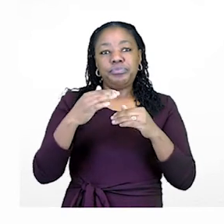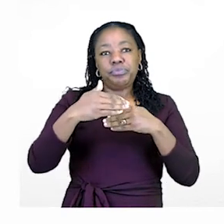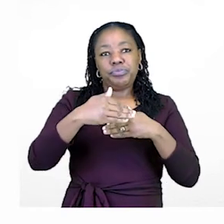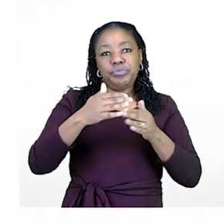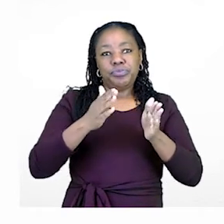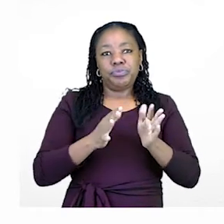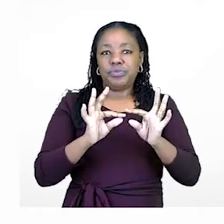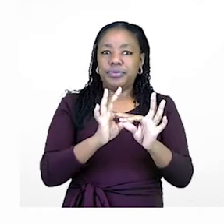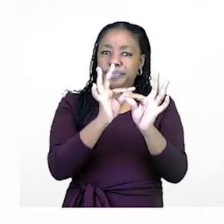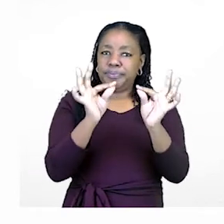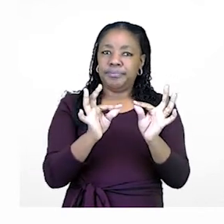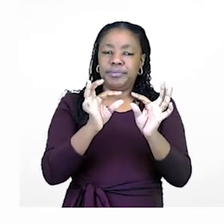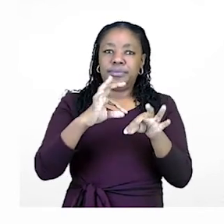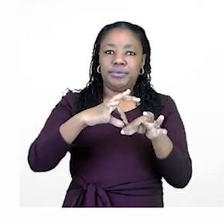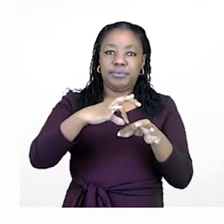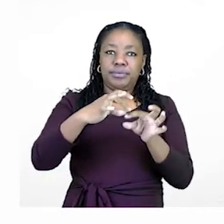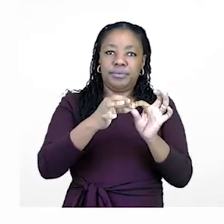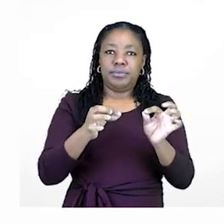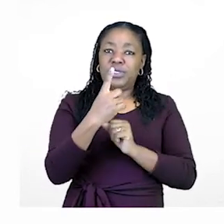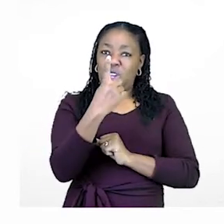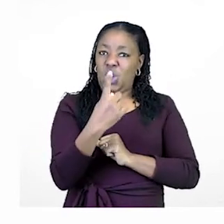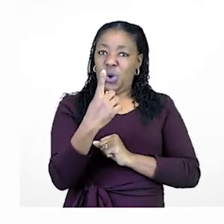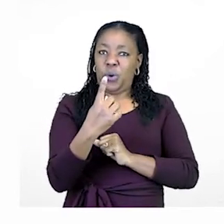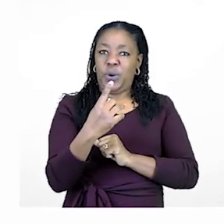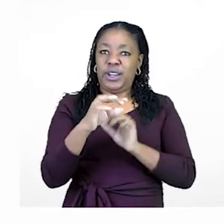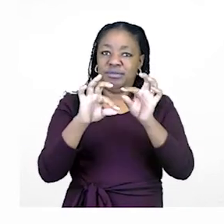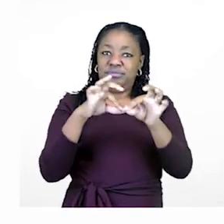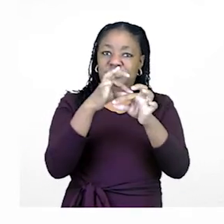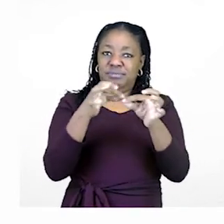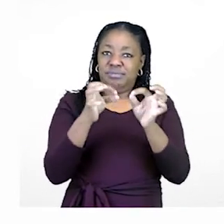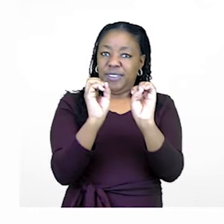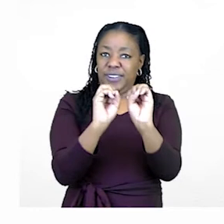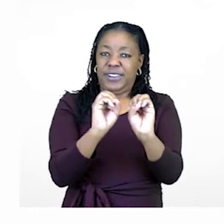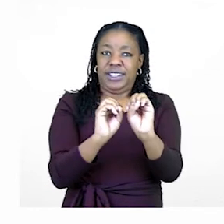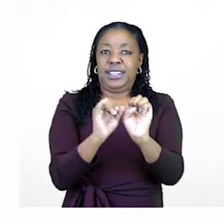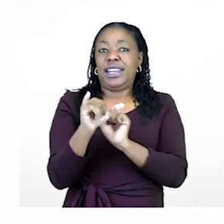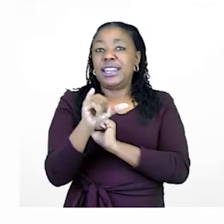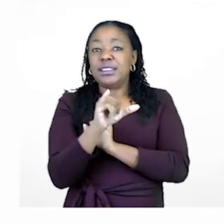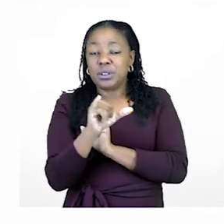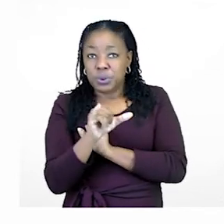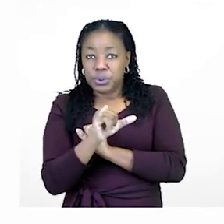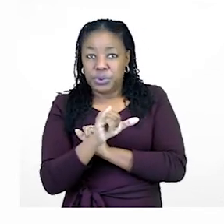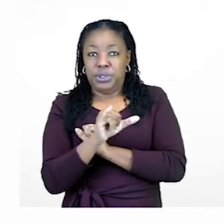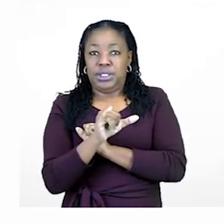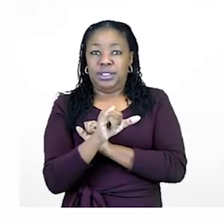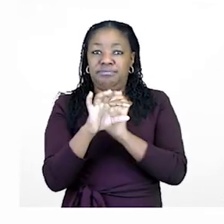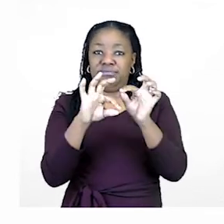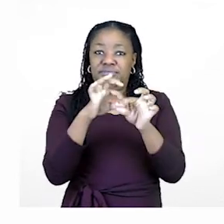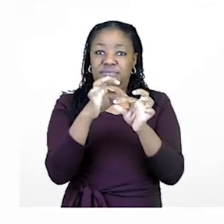bow on it, except for one. Can you see the present that is missing a